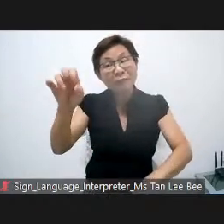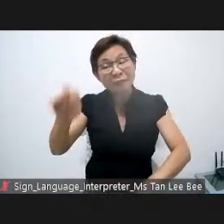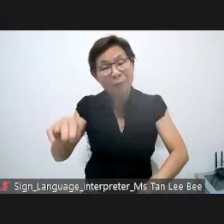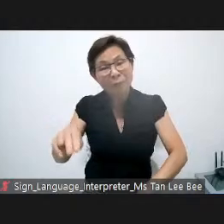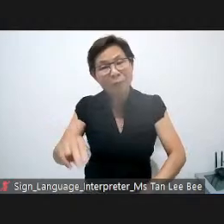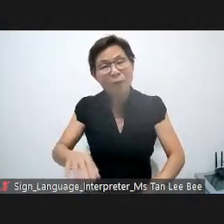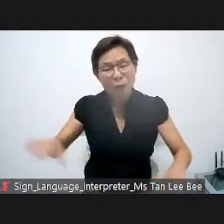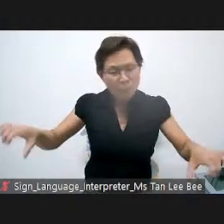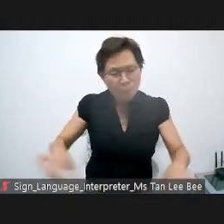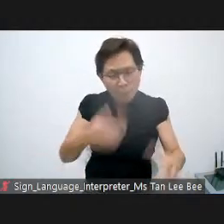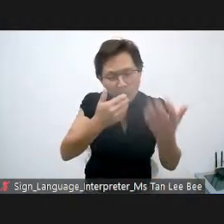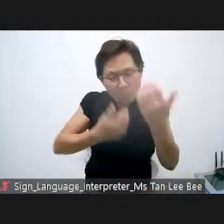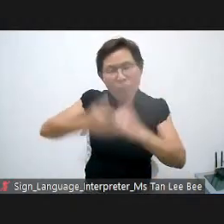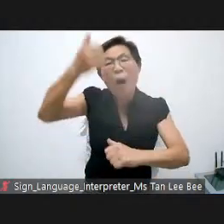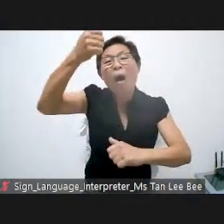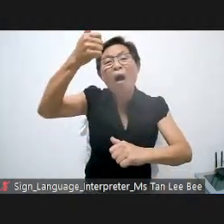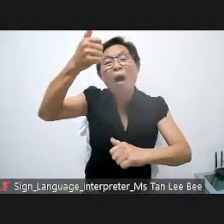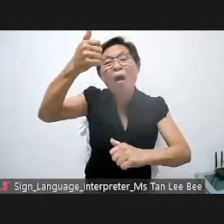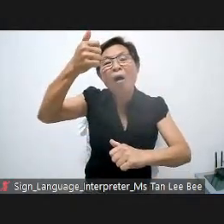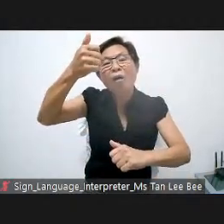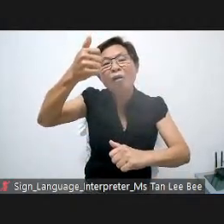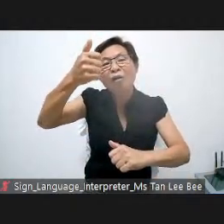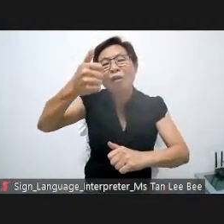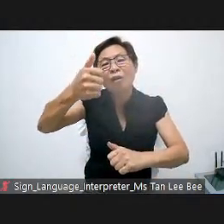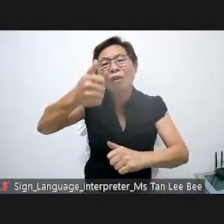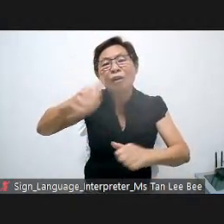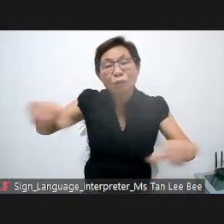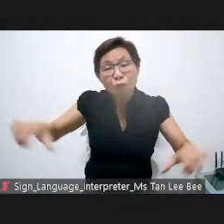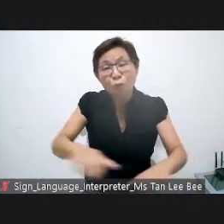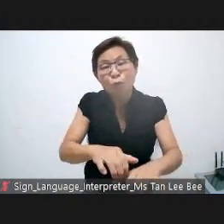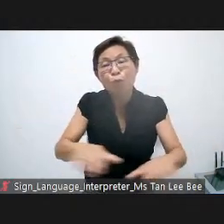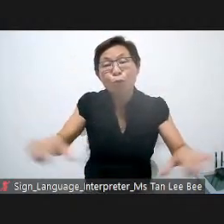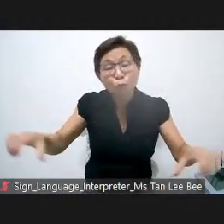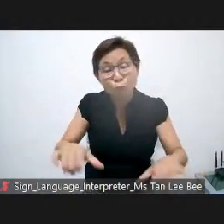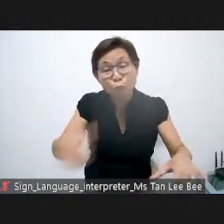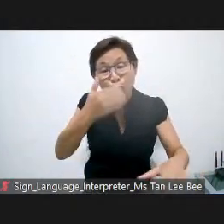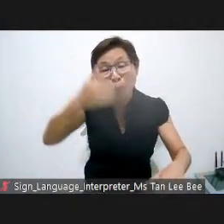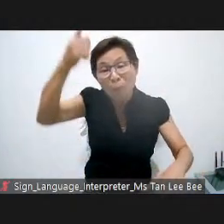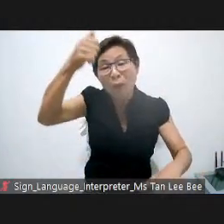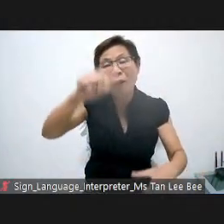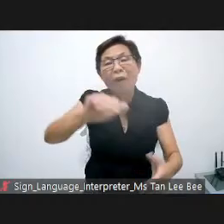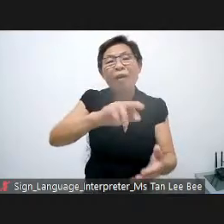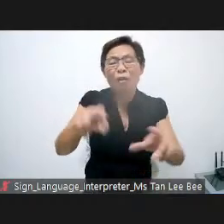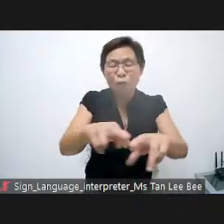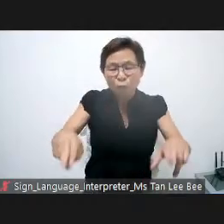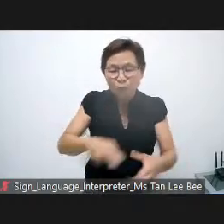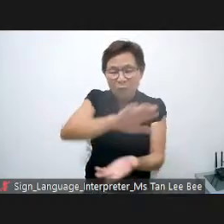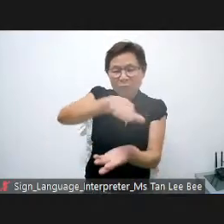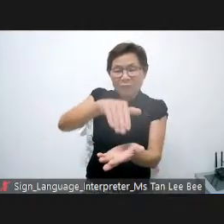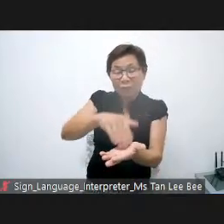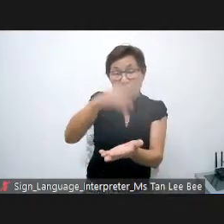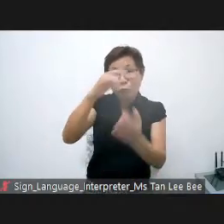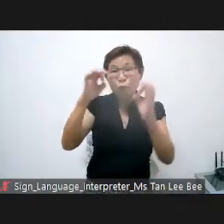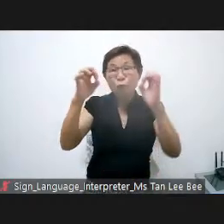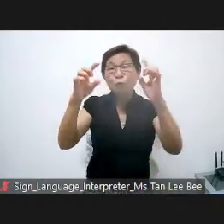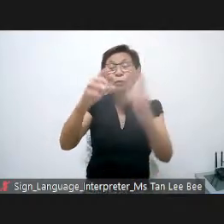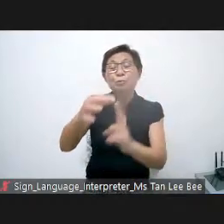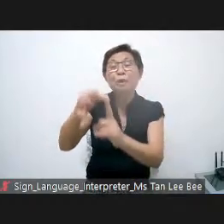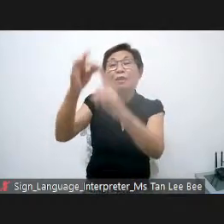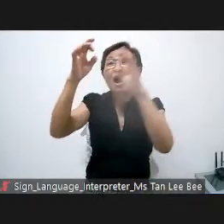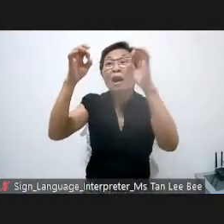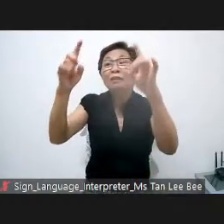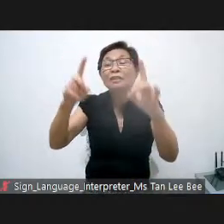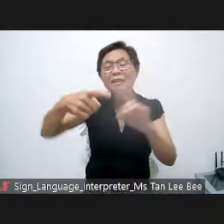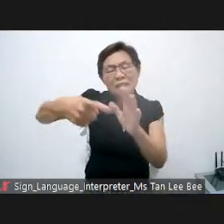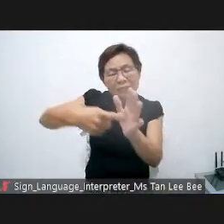best effort to fulfill the mandate as the regional center for special educational needs